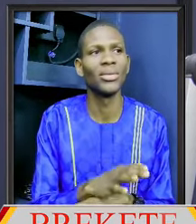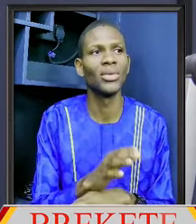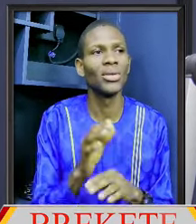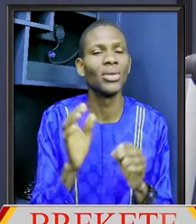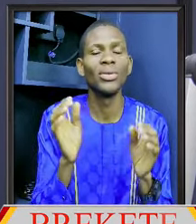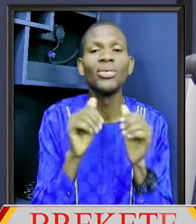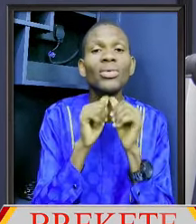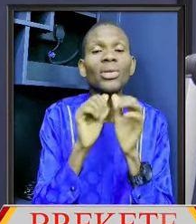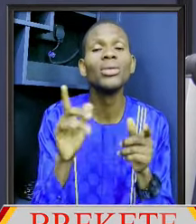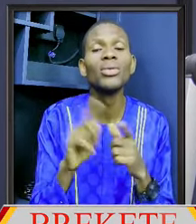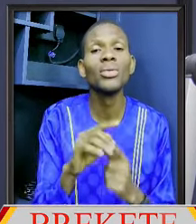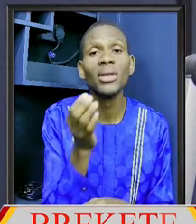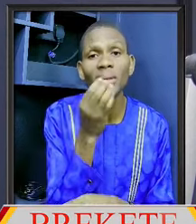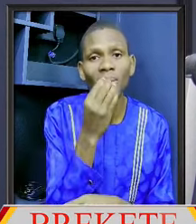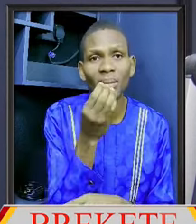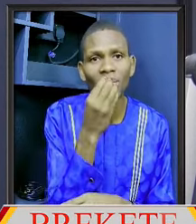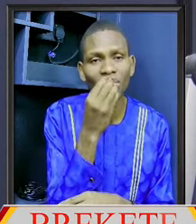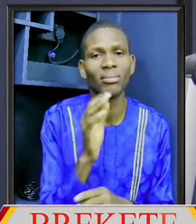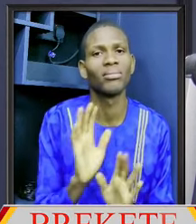Nothing to eat.